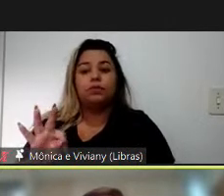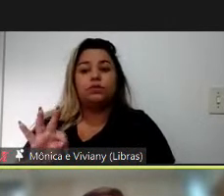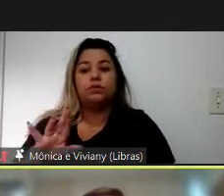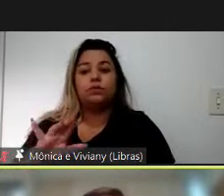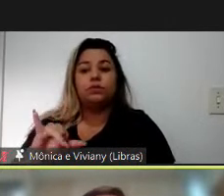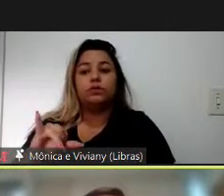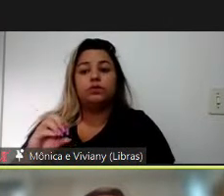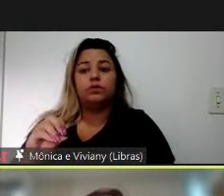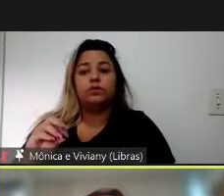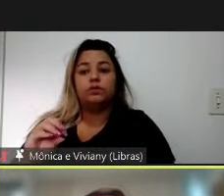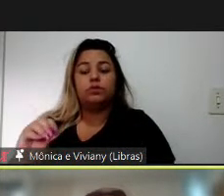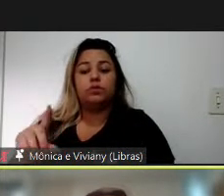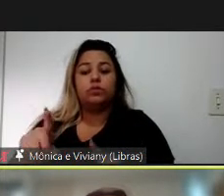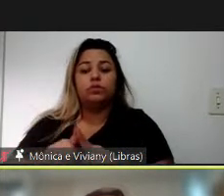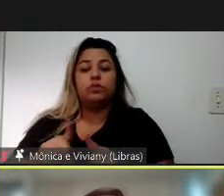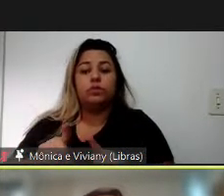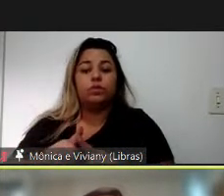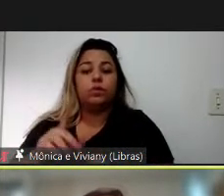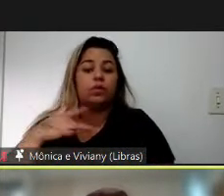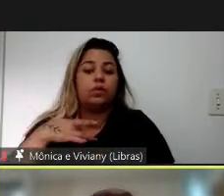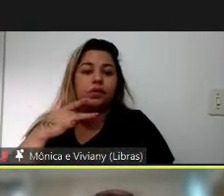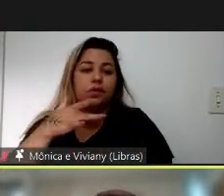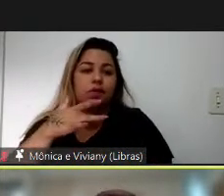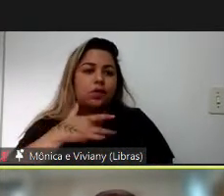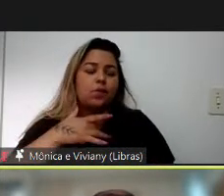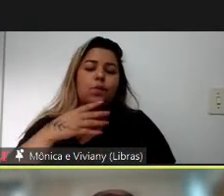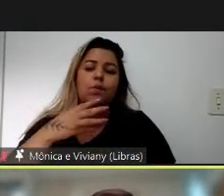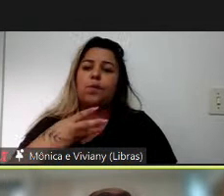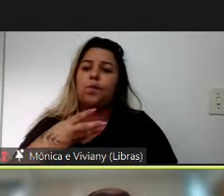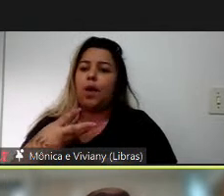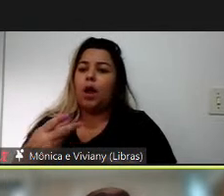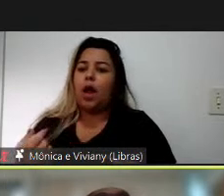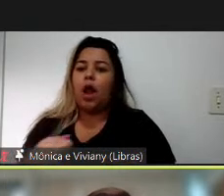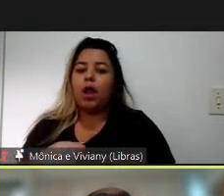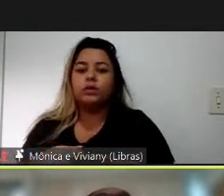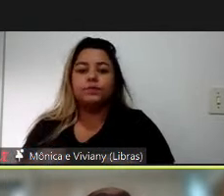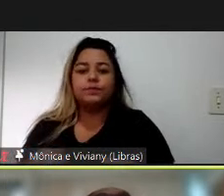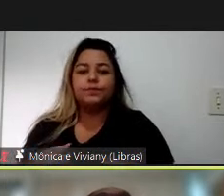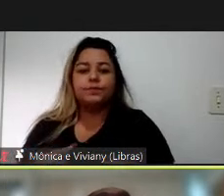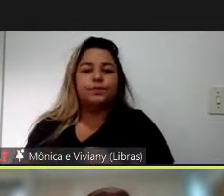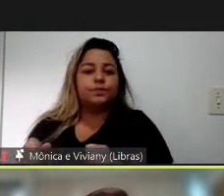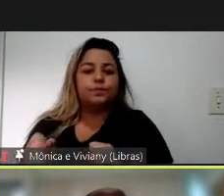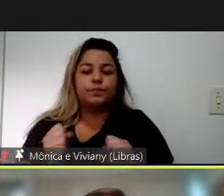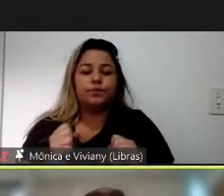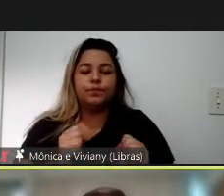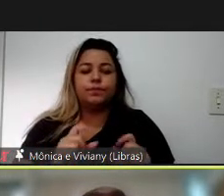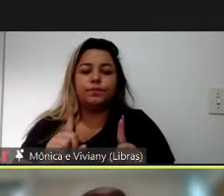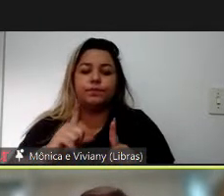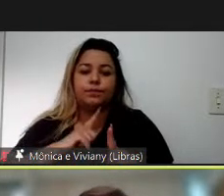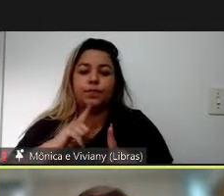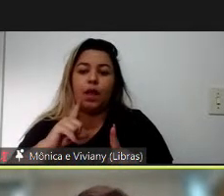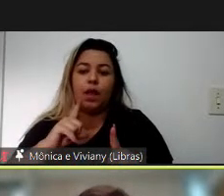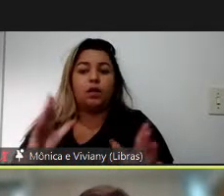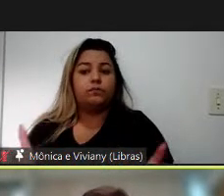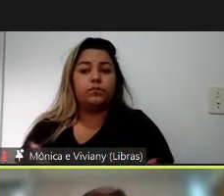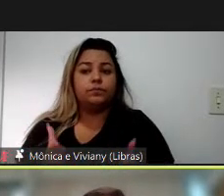that territory promotes health or not, and which articulations are possible to be